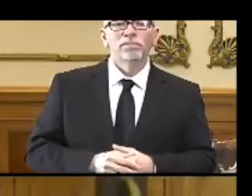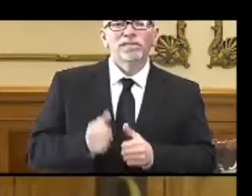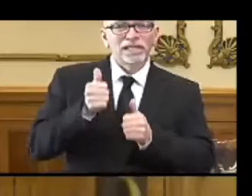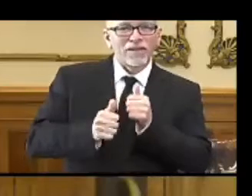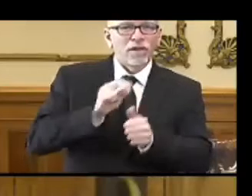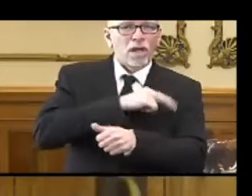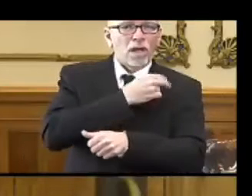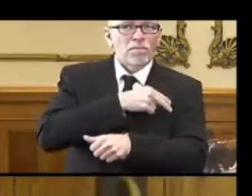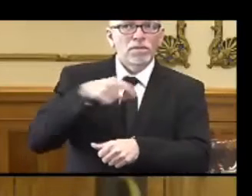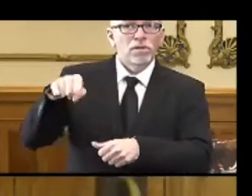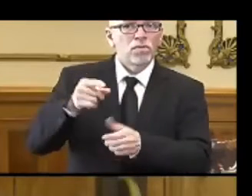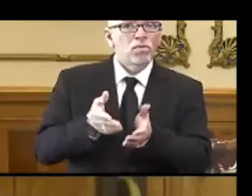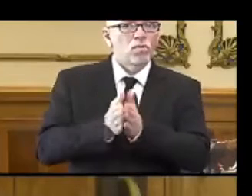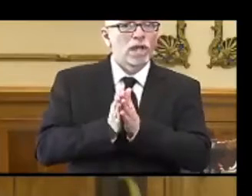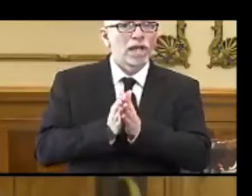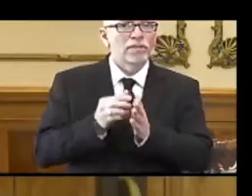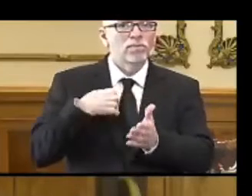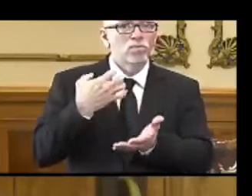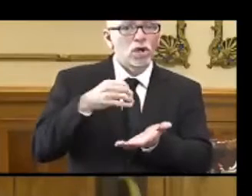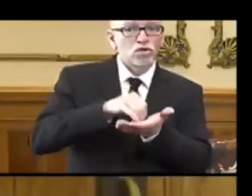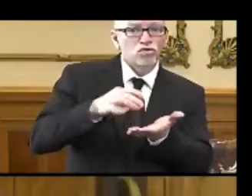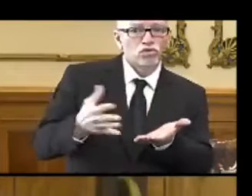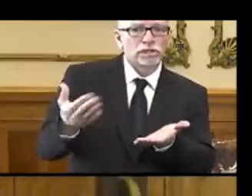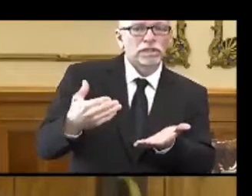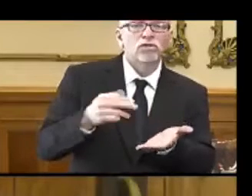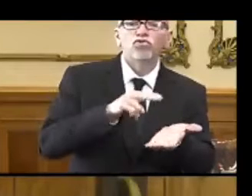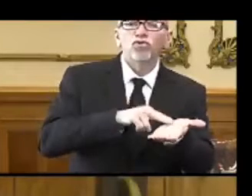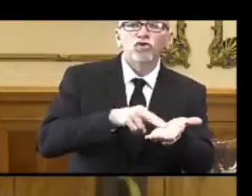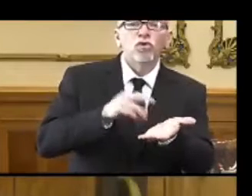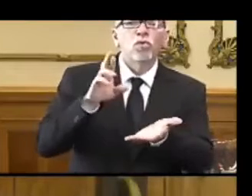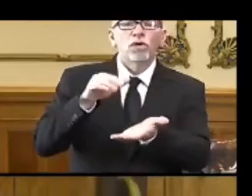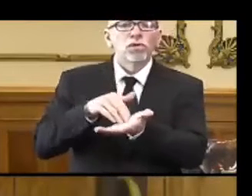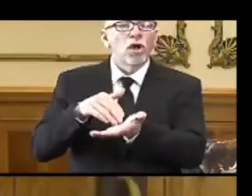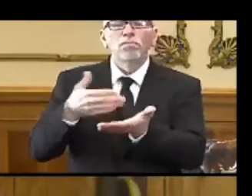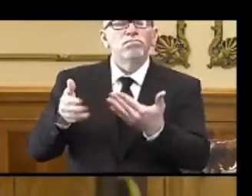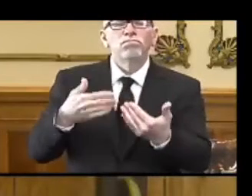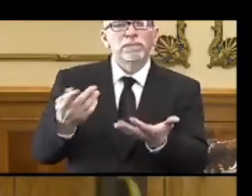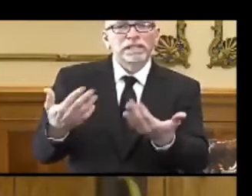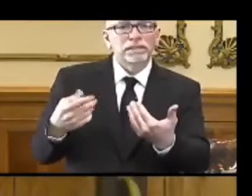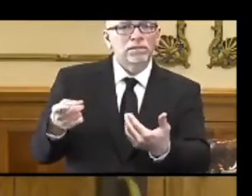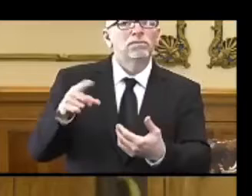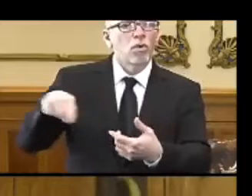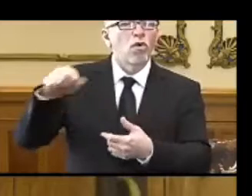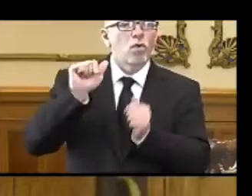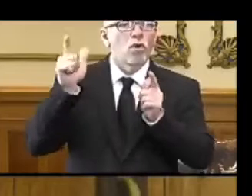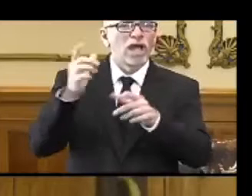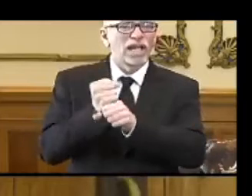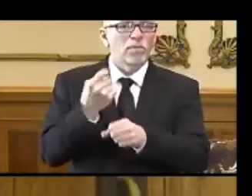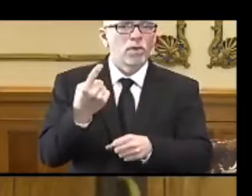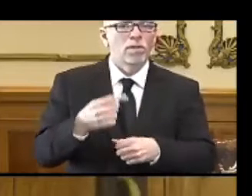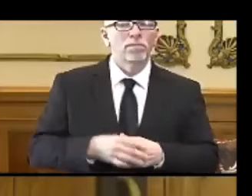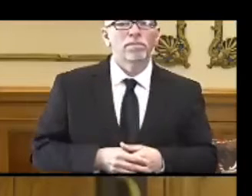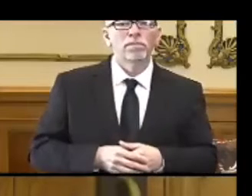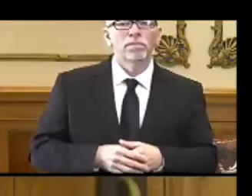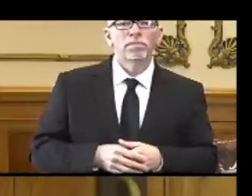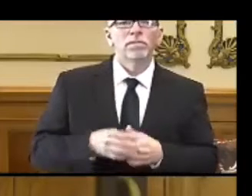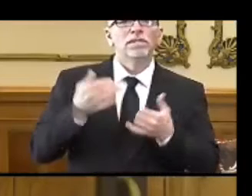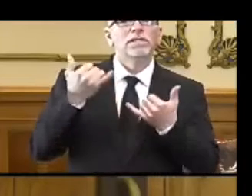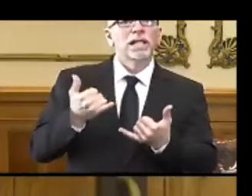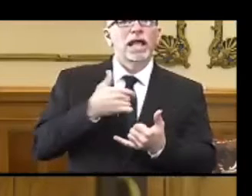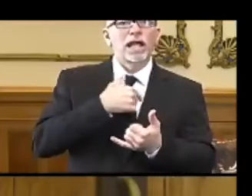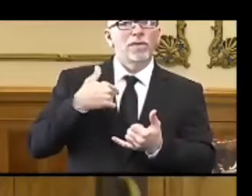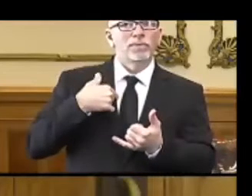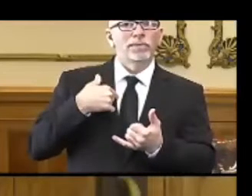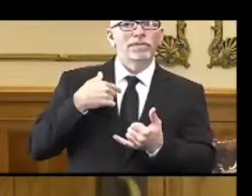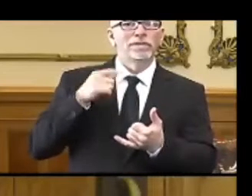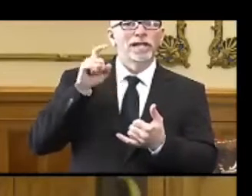hospital that has requested a student, be it a nursing or a medical student, has received one. But we're actually going on the back end now